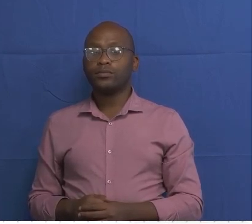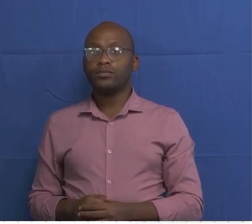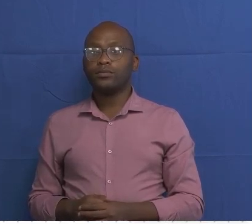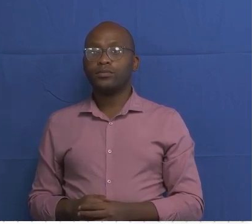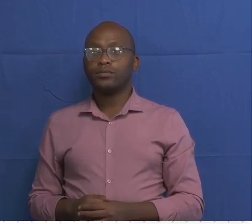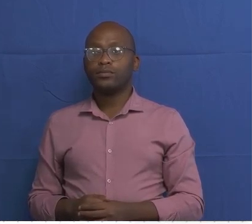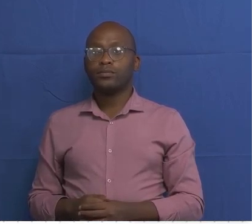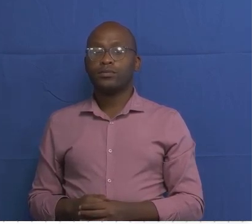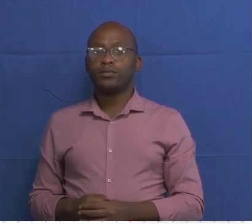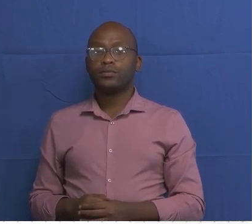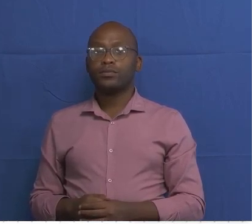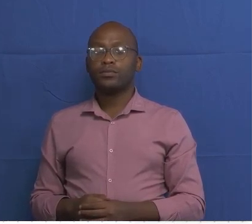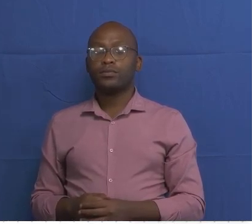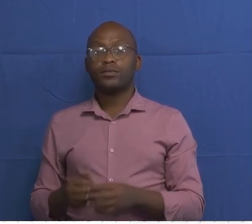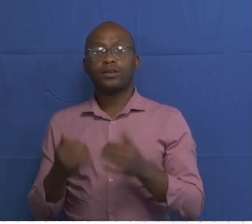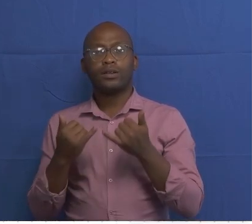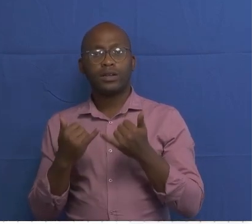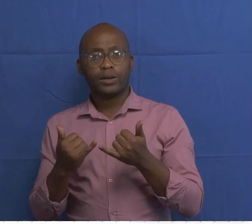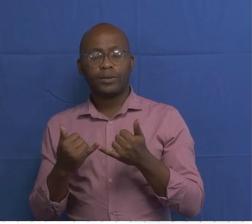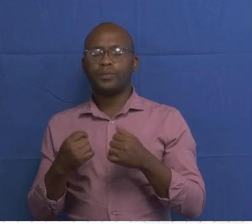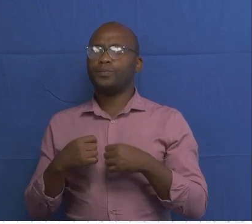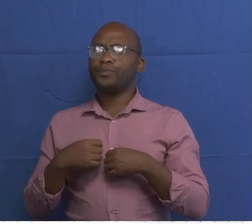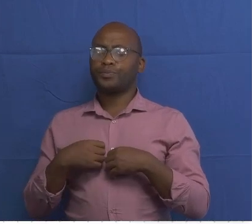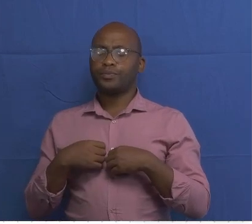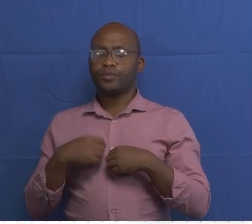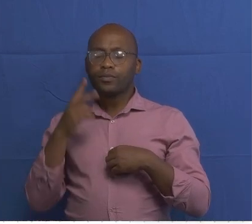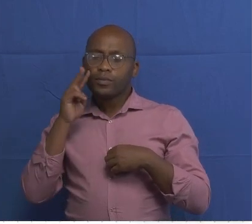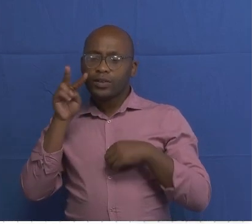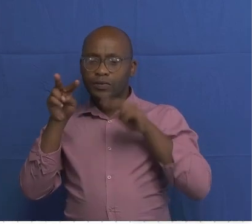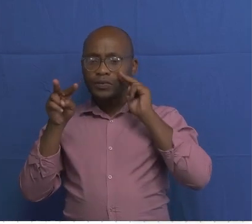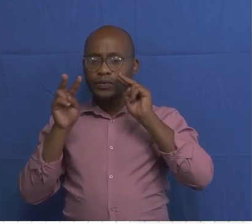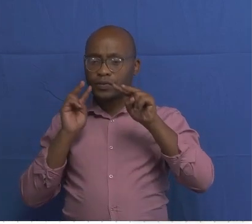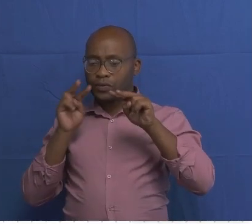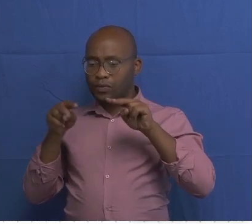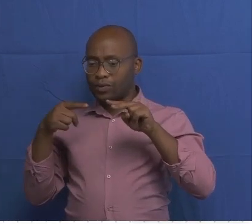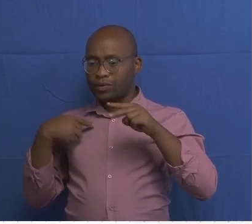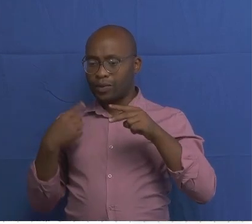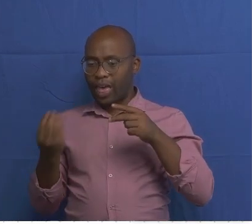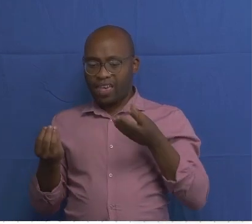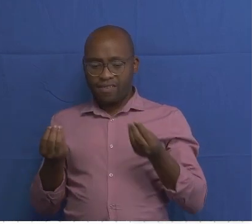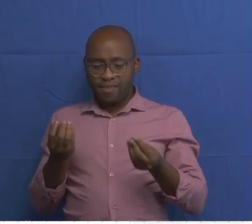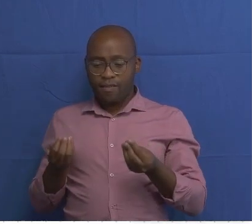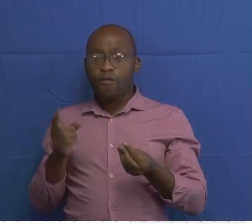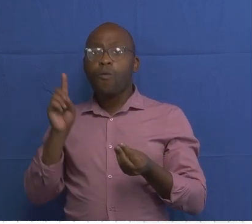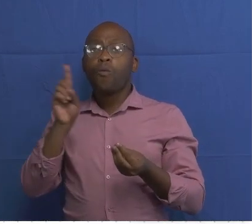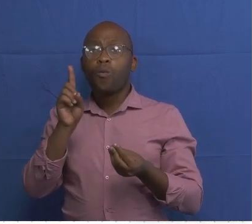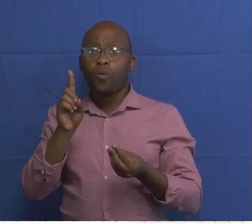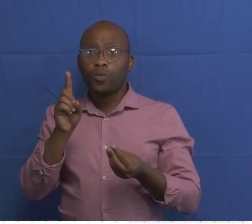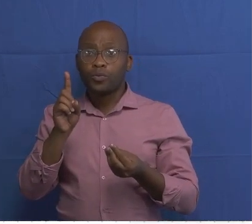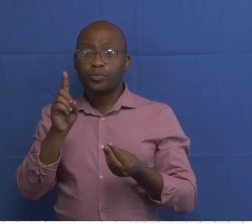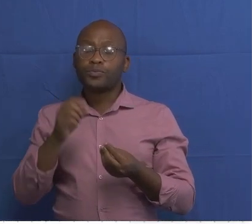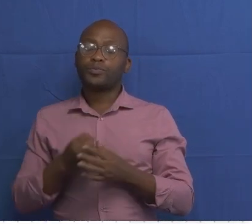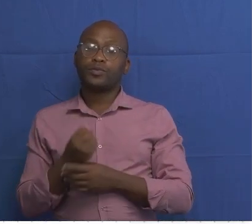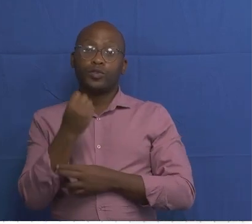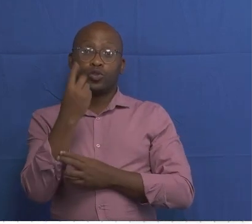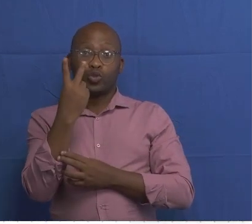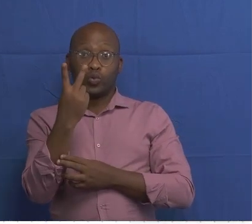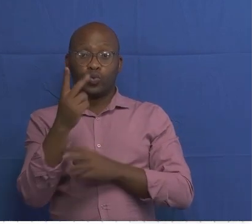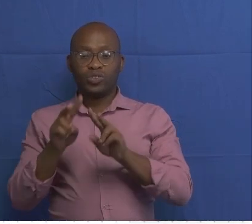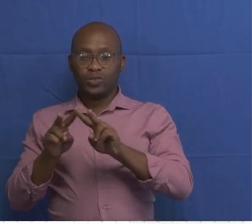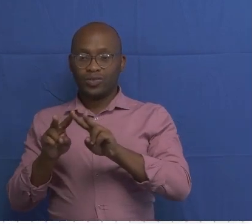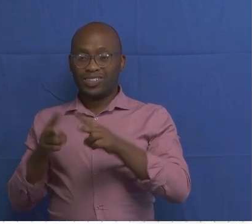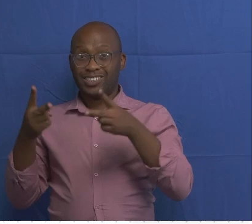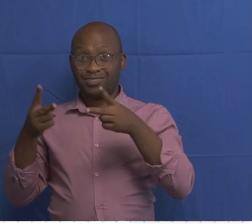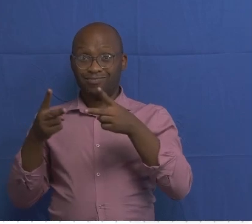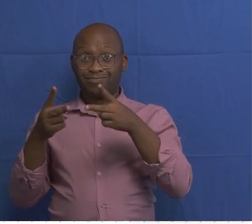Okay, now what have we been given here? Now the third one, we have been given now 2 different alleles.